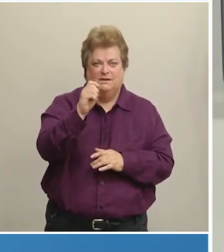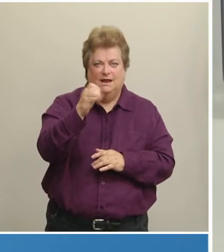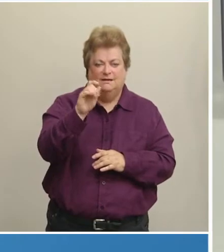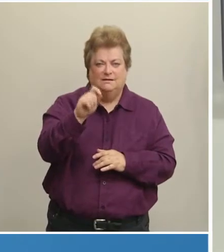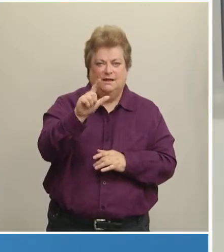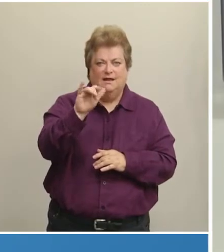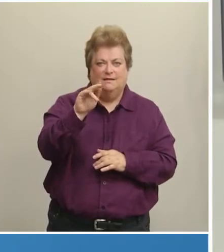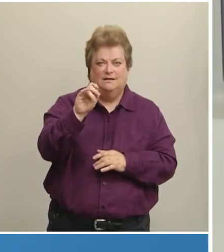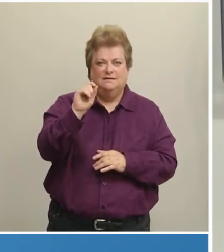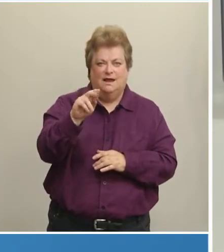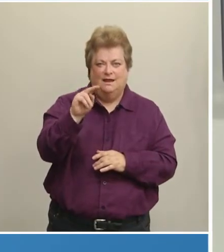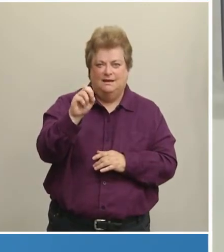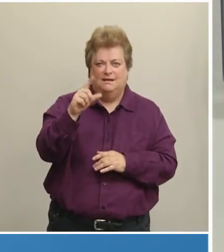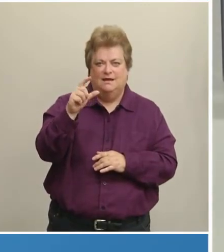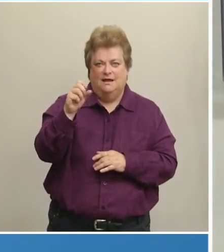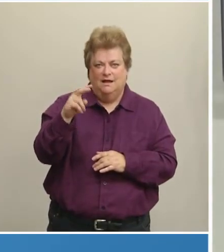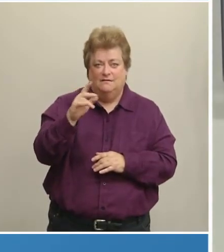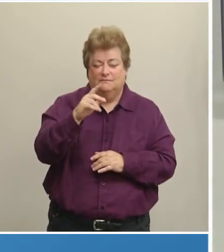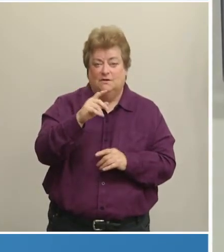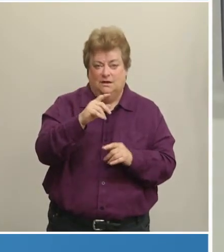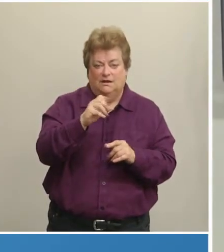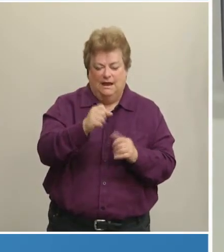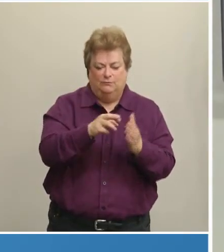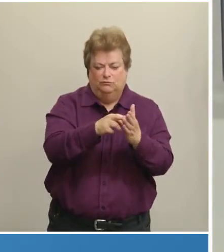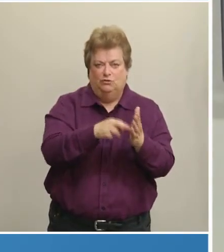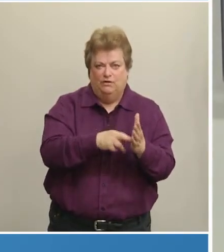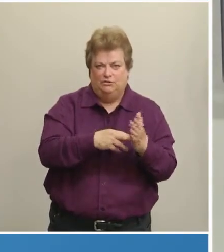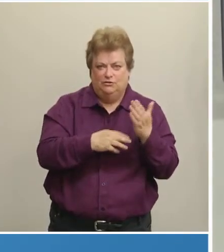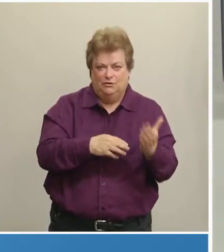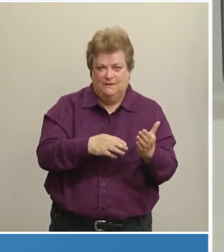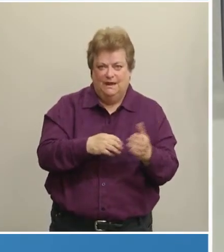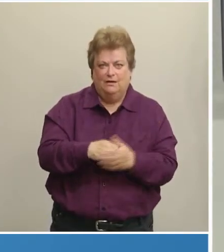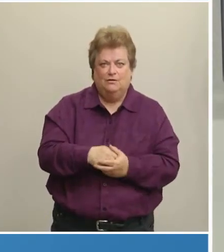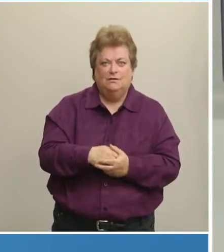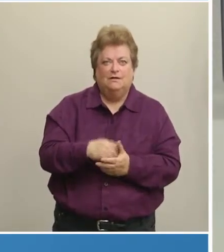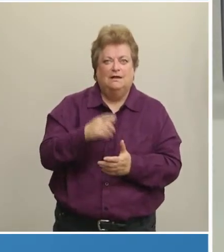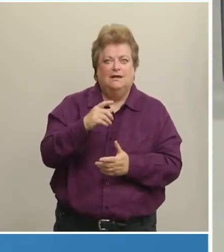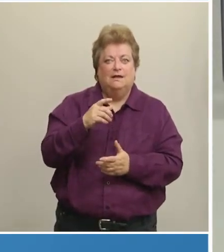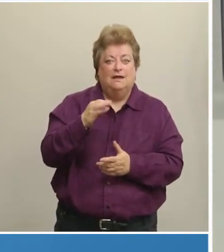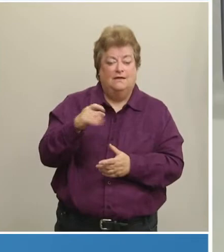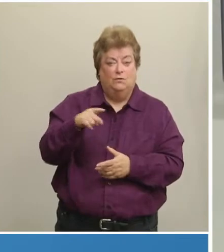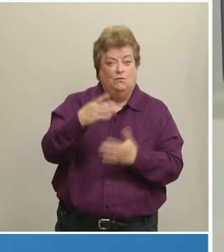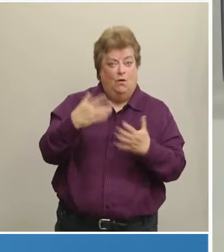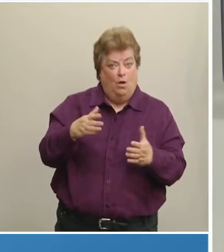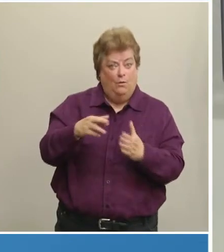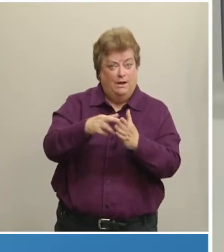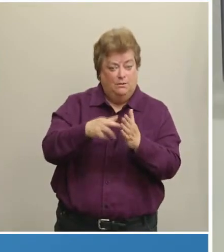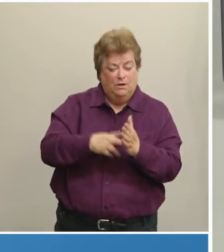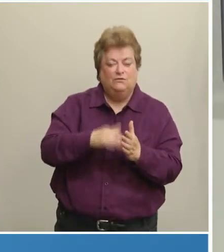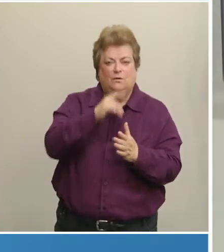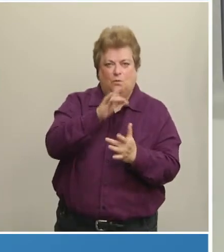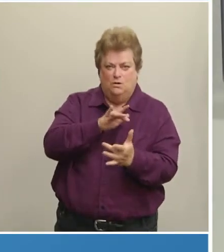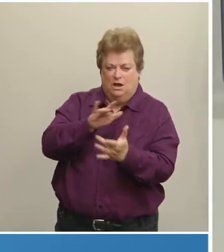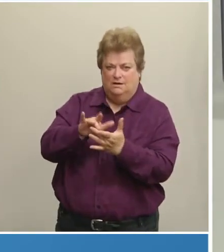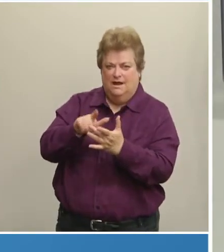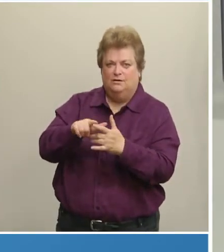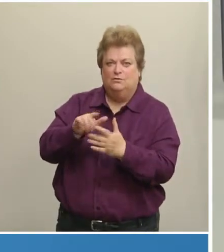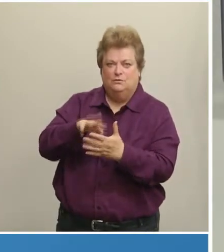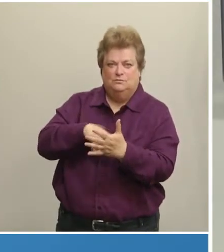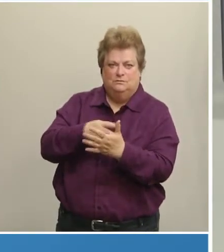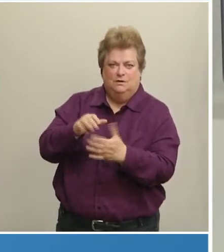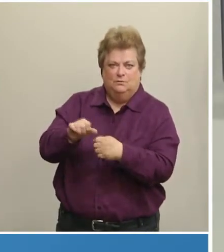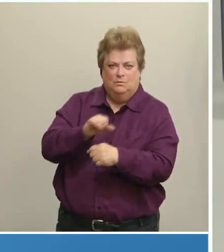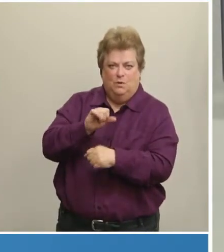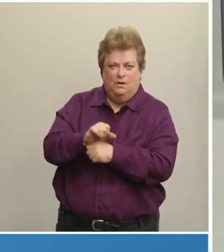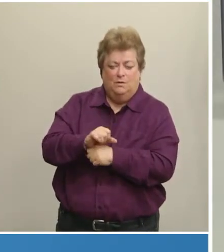covid19.lincoln.ne.gov. Those who are already in our registration system will be contacted to schedule an appointment. People who don't have